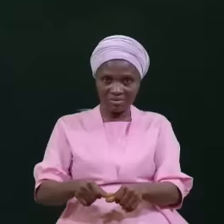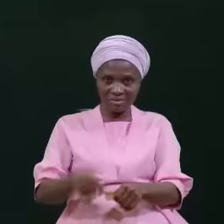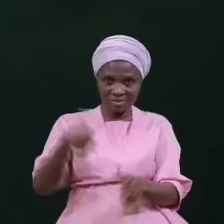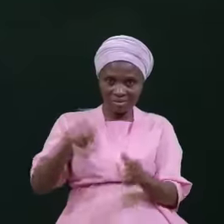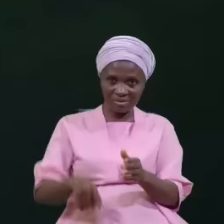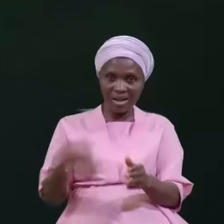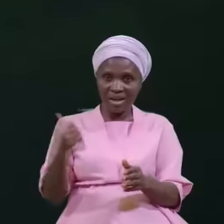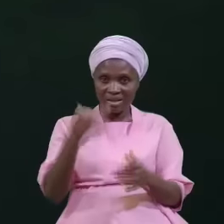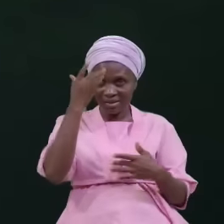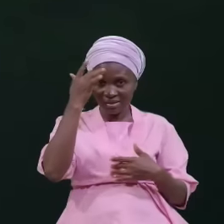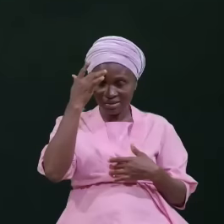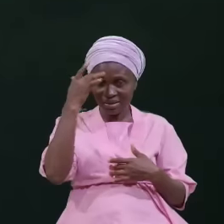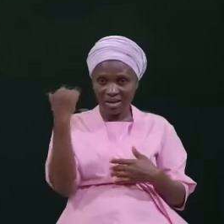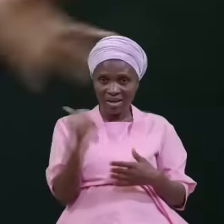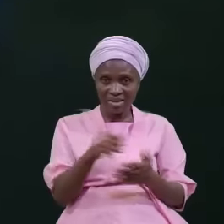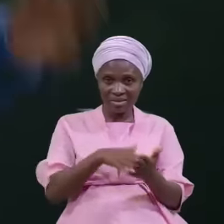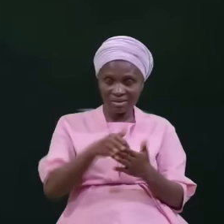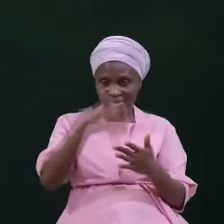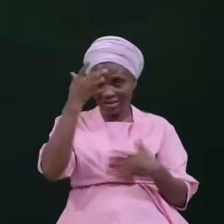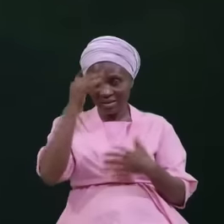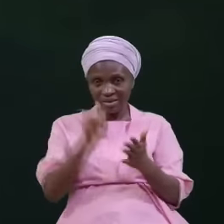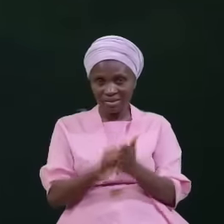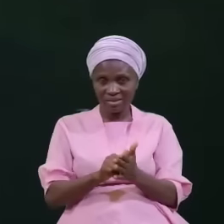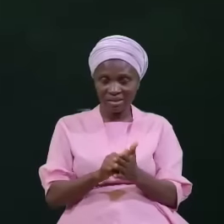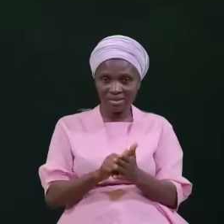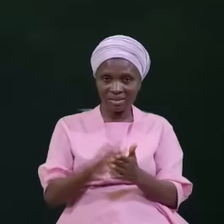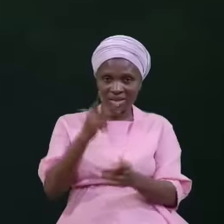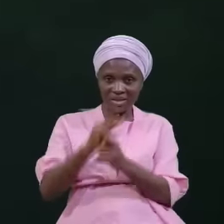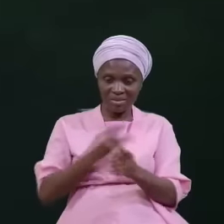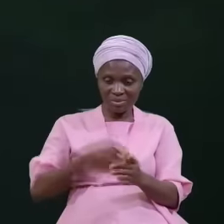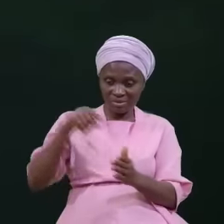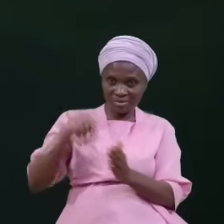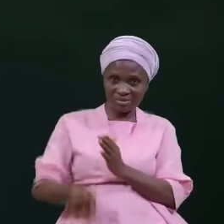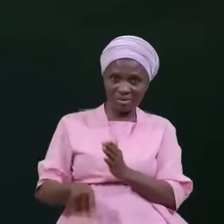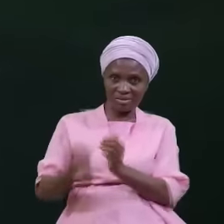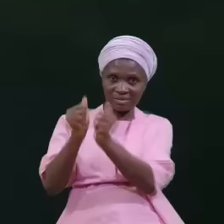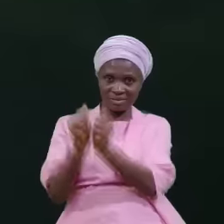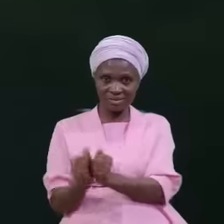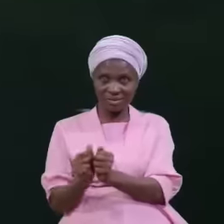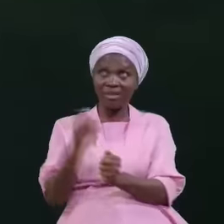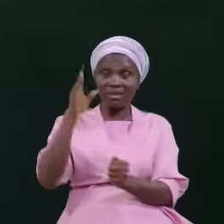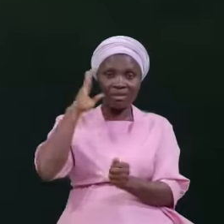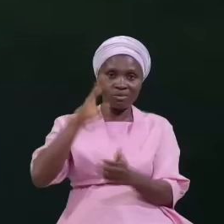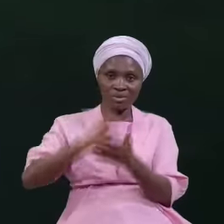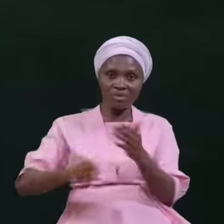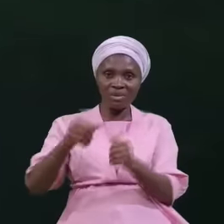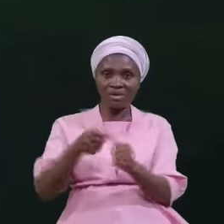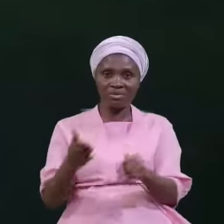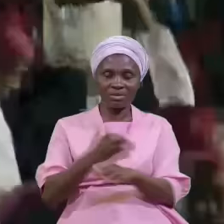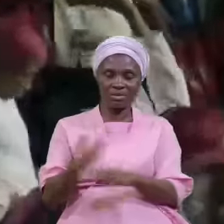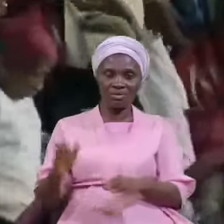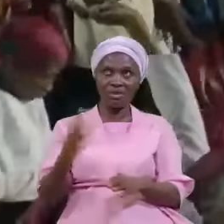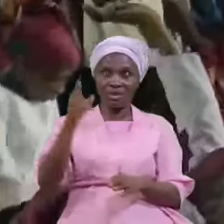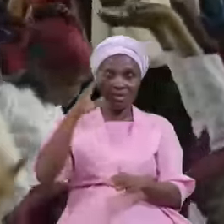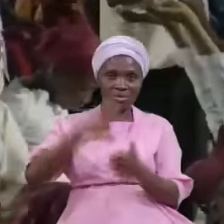that keeps us down. He's come to take everything away. He'll take away from your life in